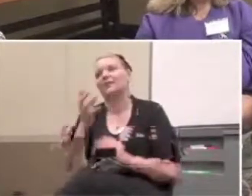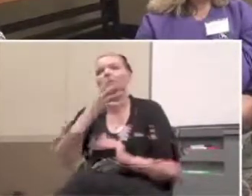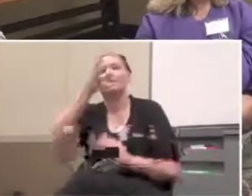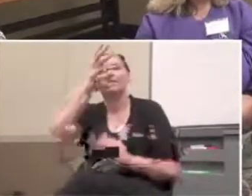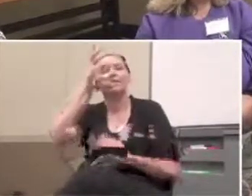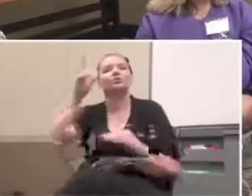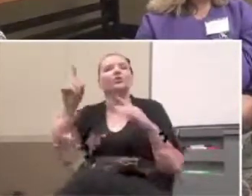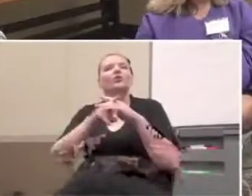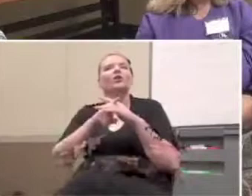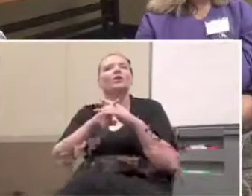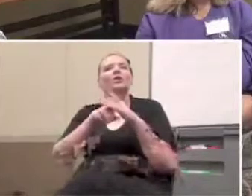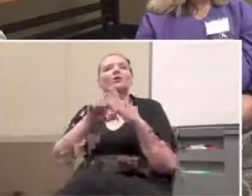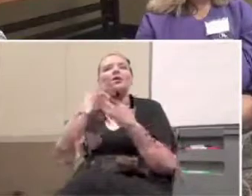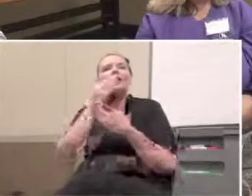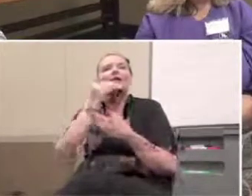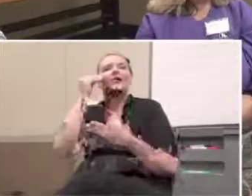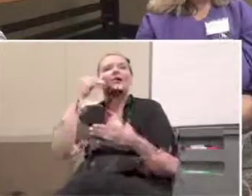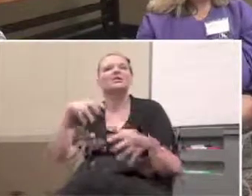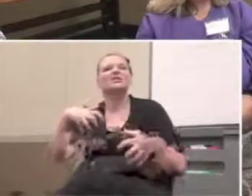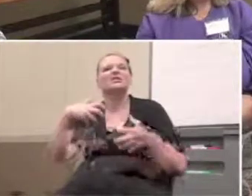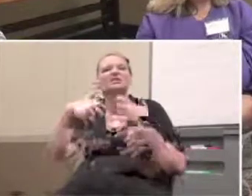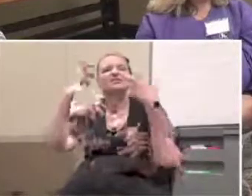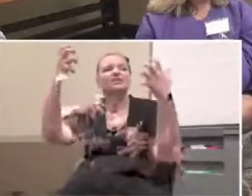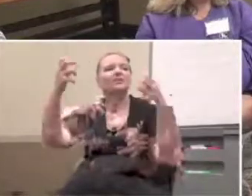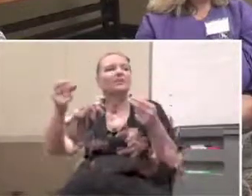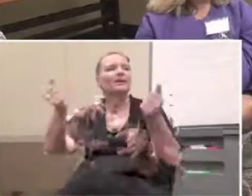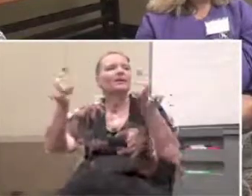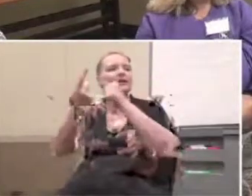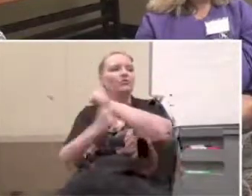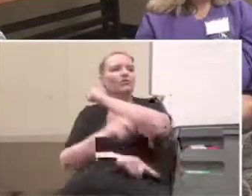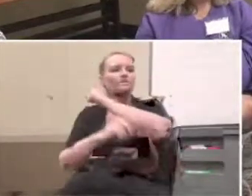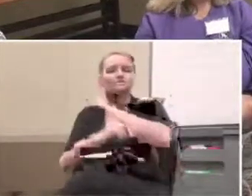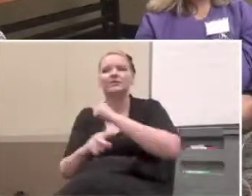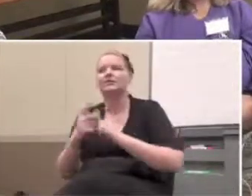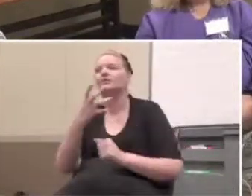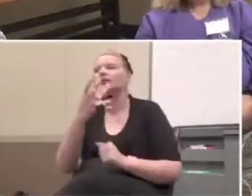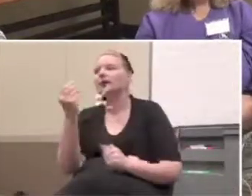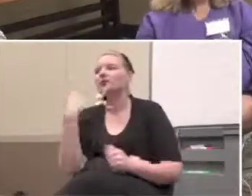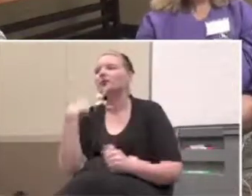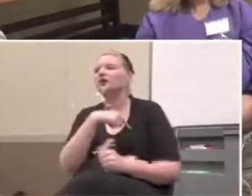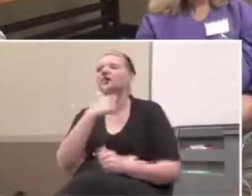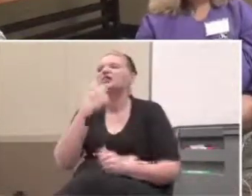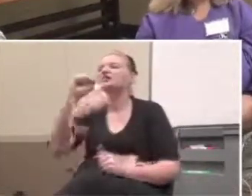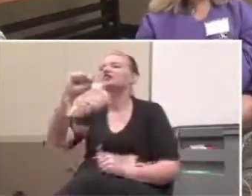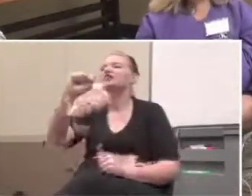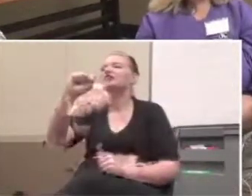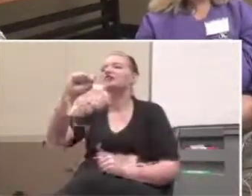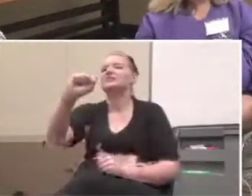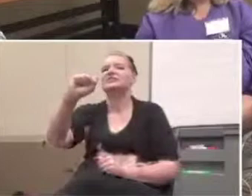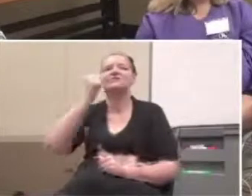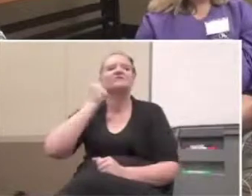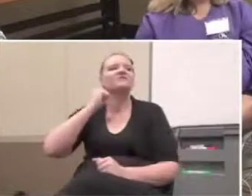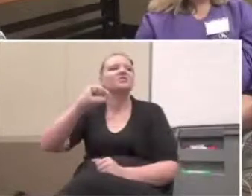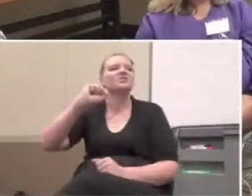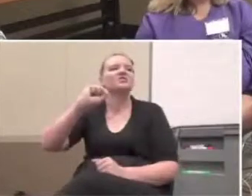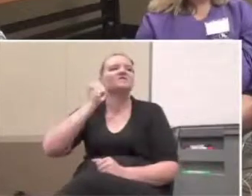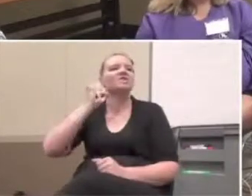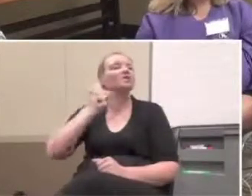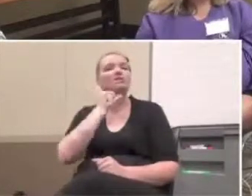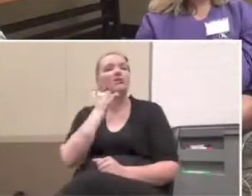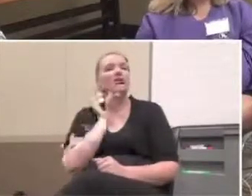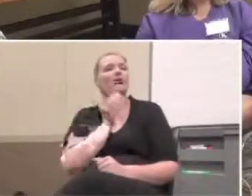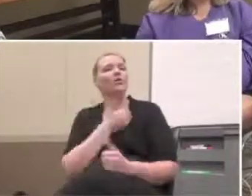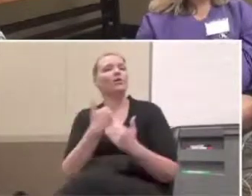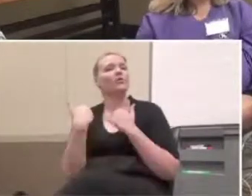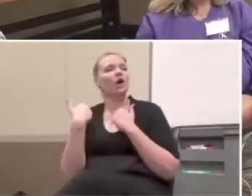course. Said right away, she said, "You're grounded," and we rebelled. We fought against that. We said, "Well, it's not our fault. We took care of the